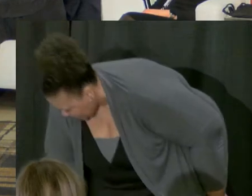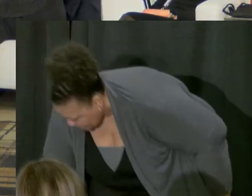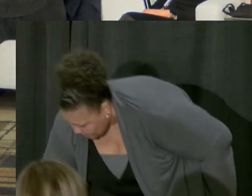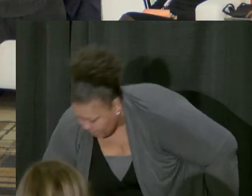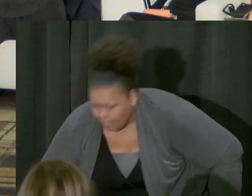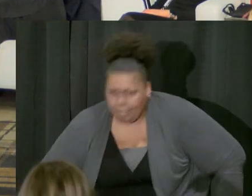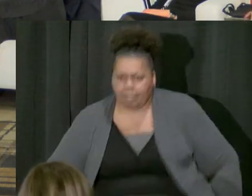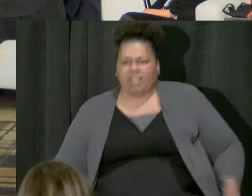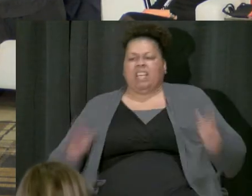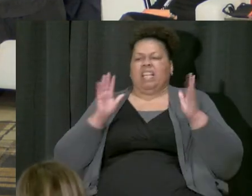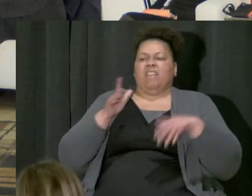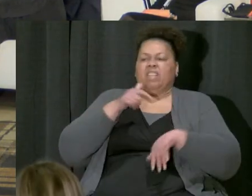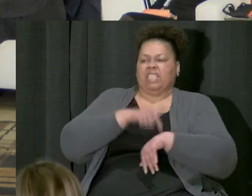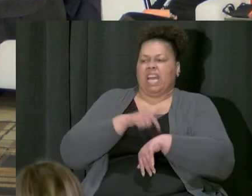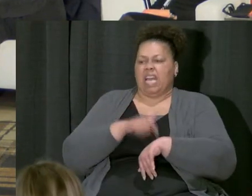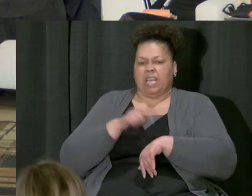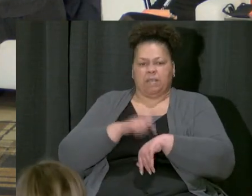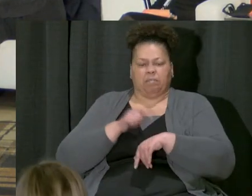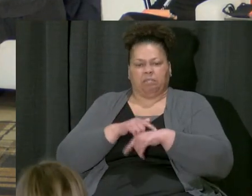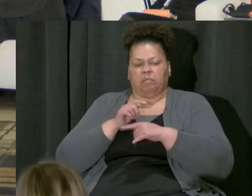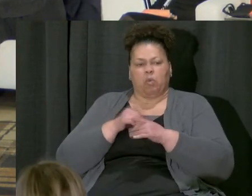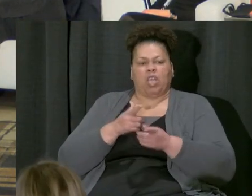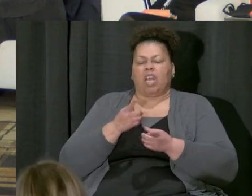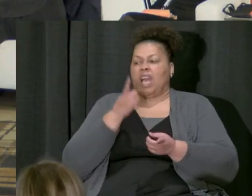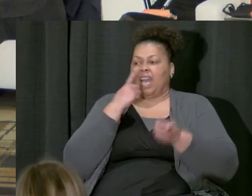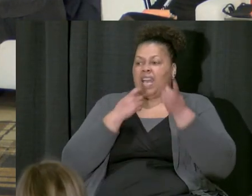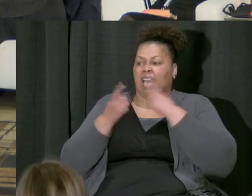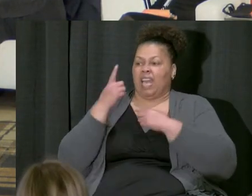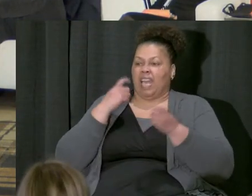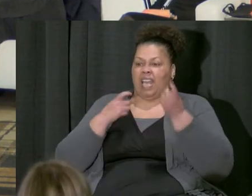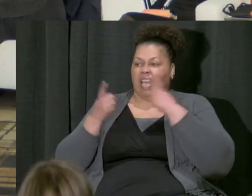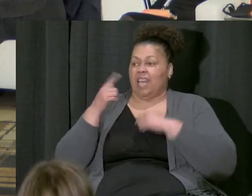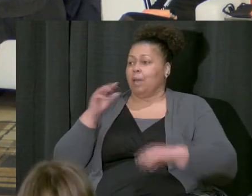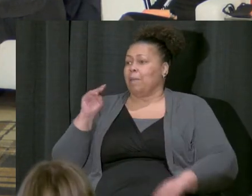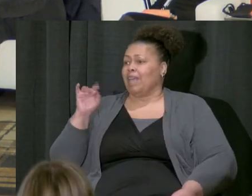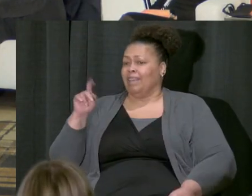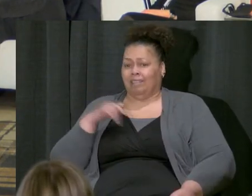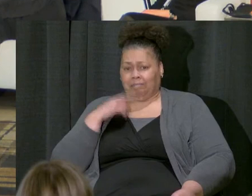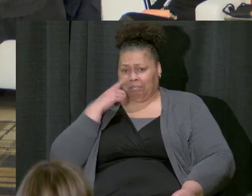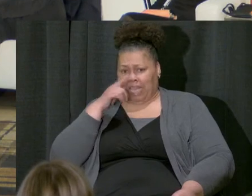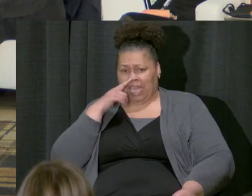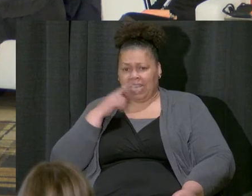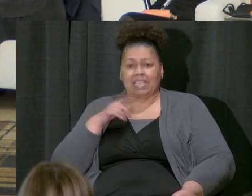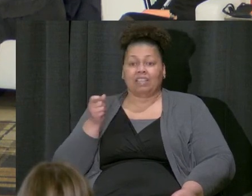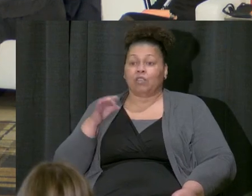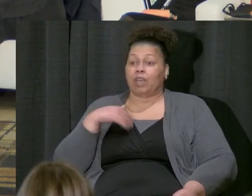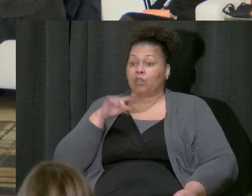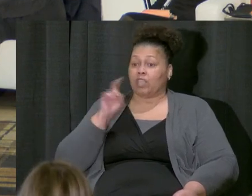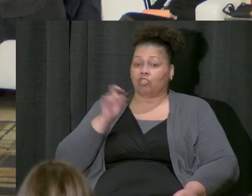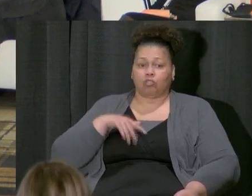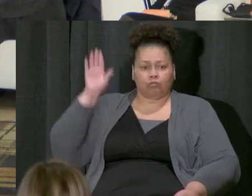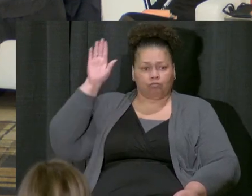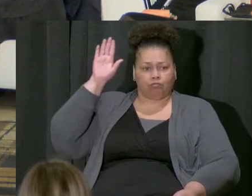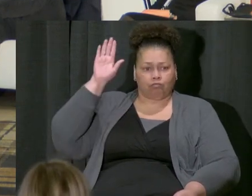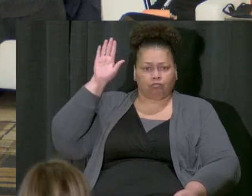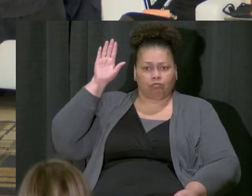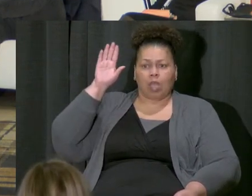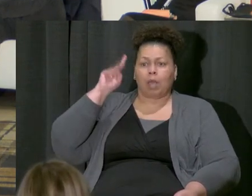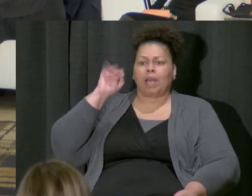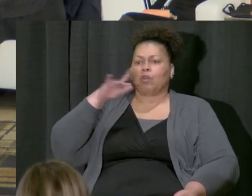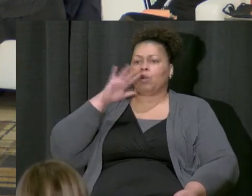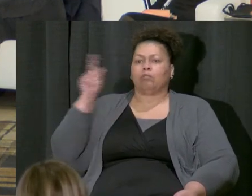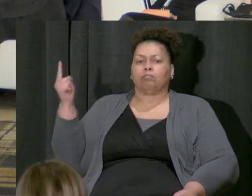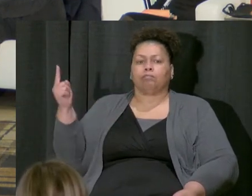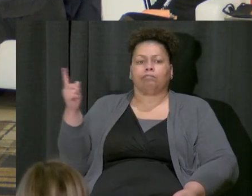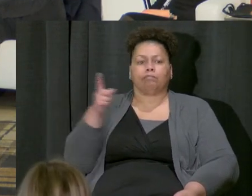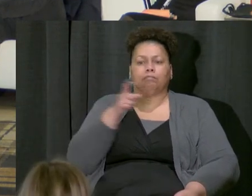up, is take some questions. I didn't mean to spring that on Mike. Just raise your hand, and Mike will come by with a